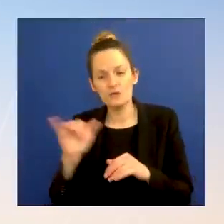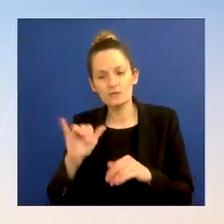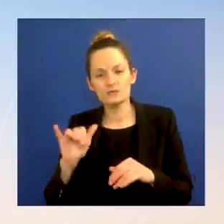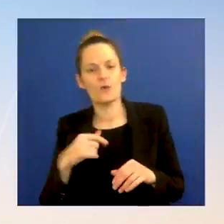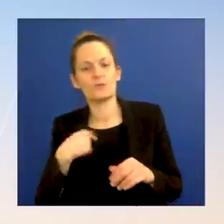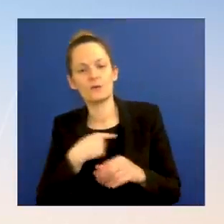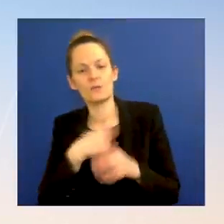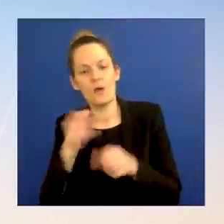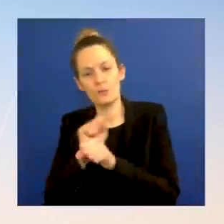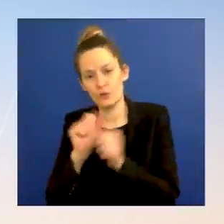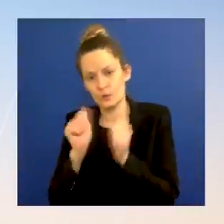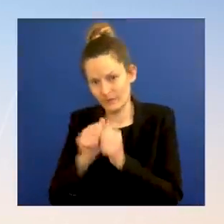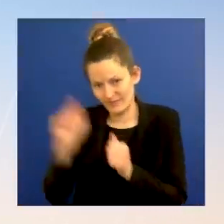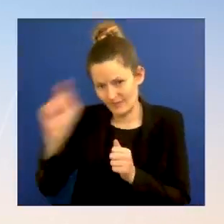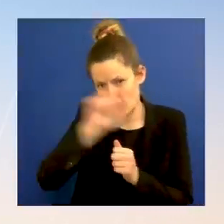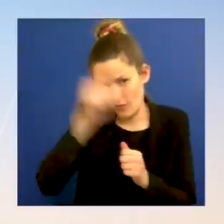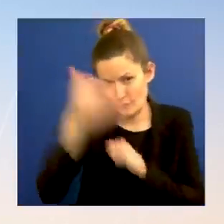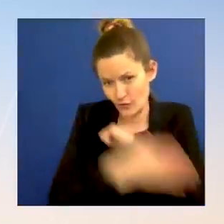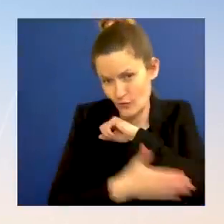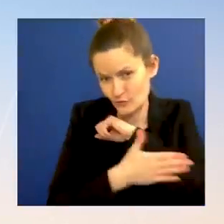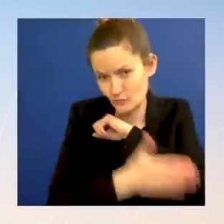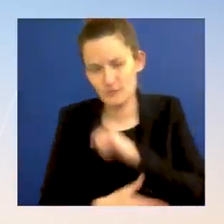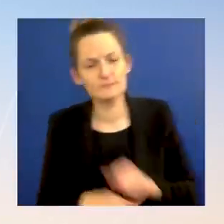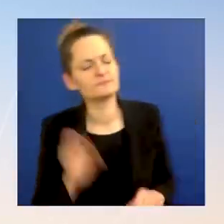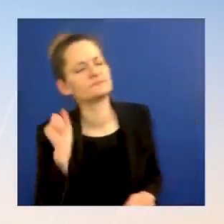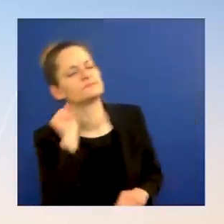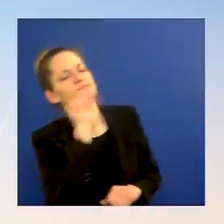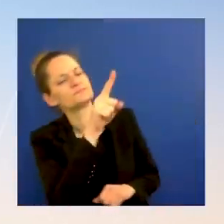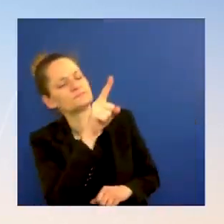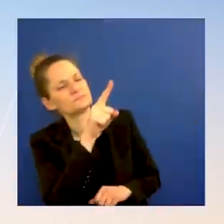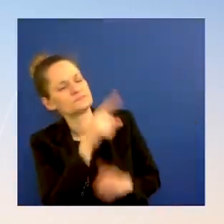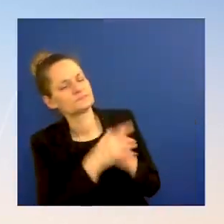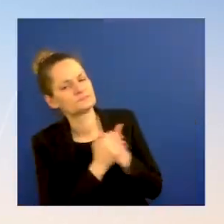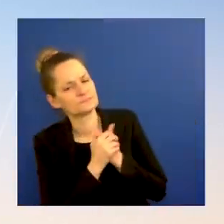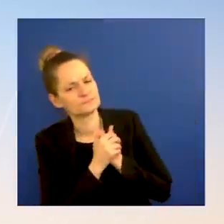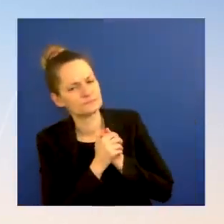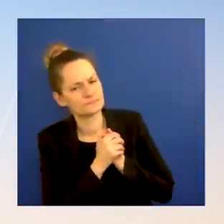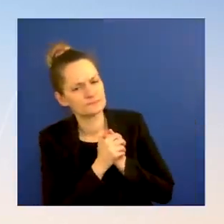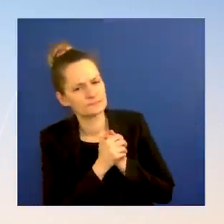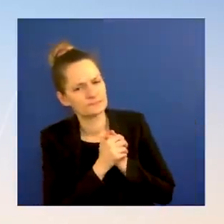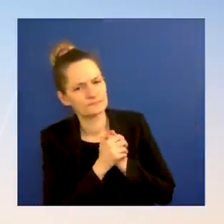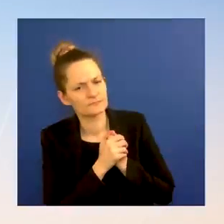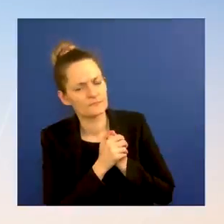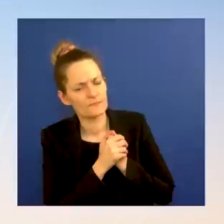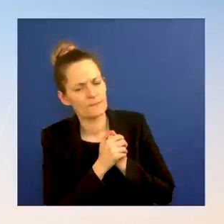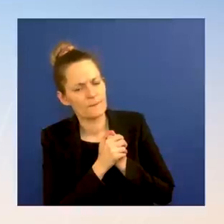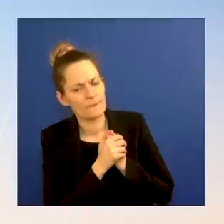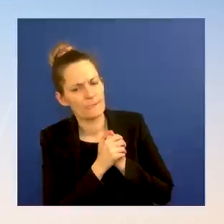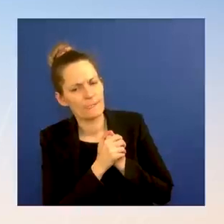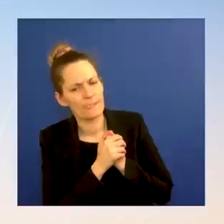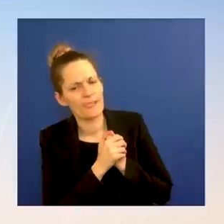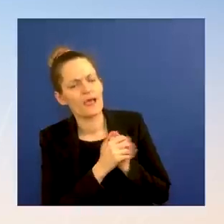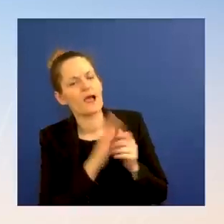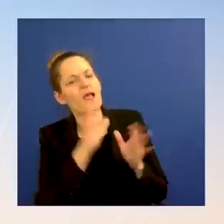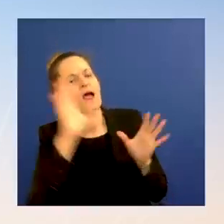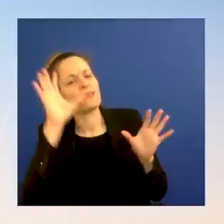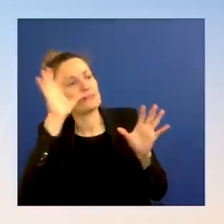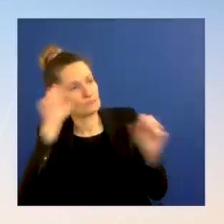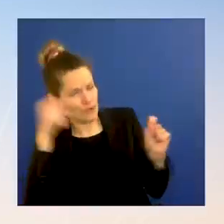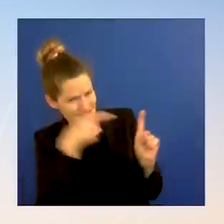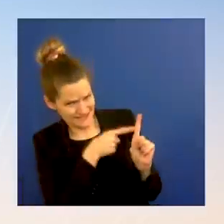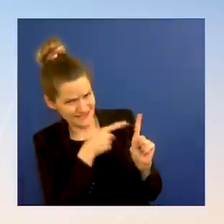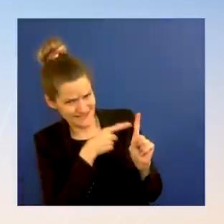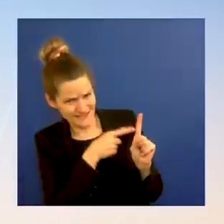has steeled himself, hardened himself, if you will? He's made a commitment not to put American troops